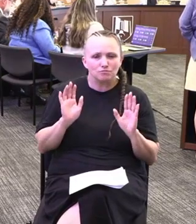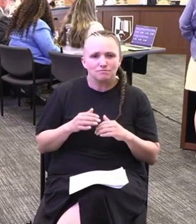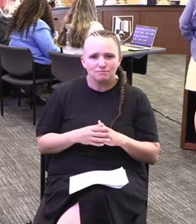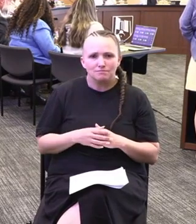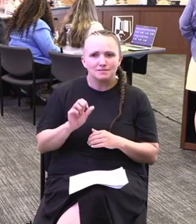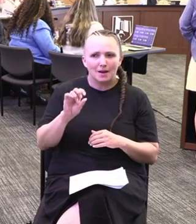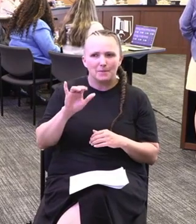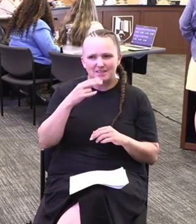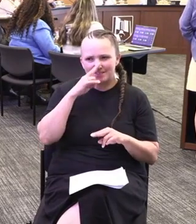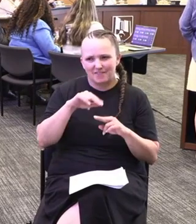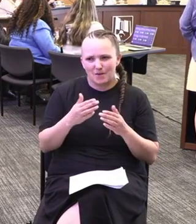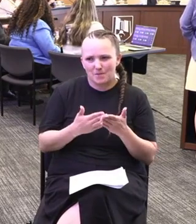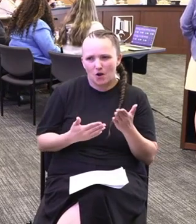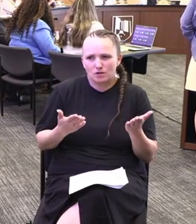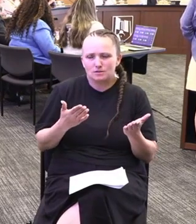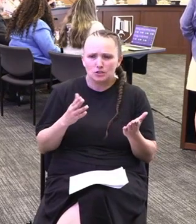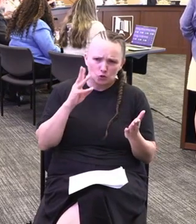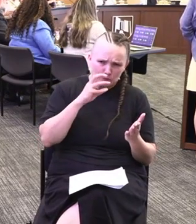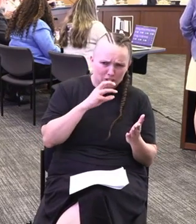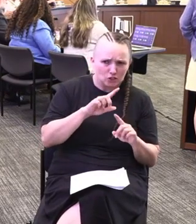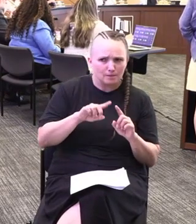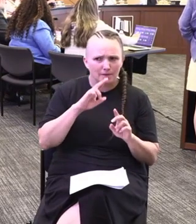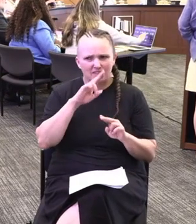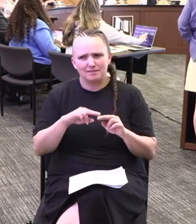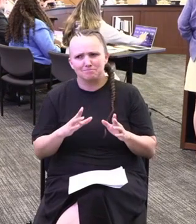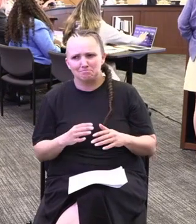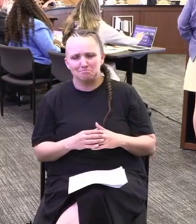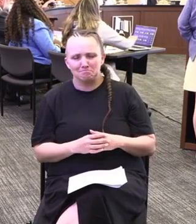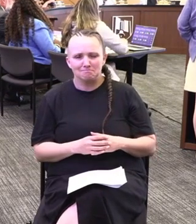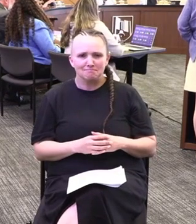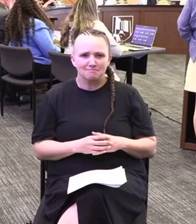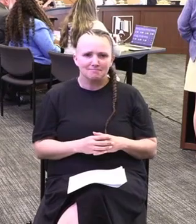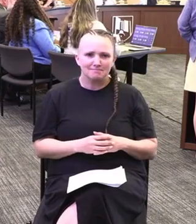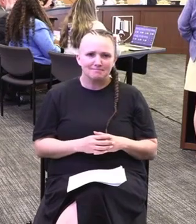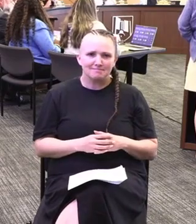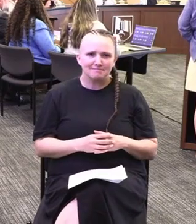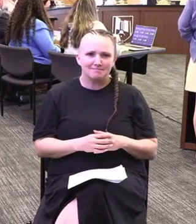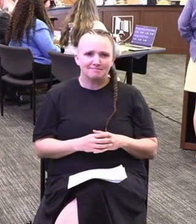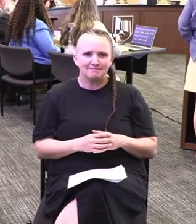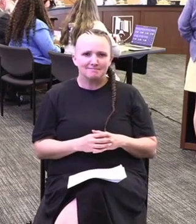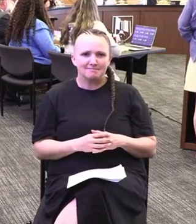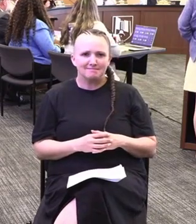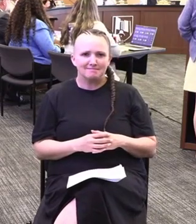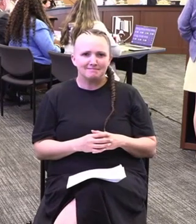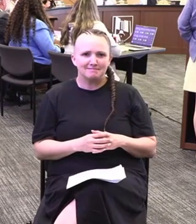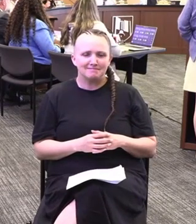Yeah, that's the fun stuff. Creepy, but fun. Mhm. Yeah, others.